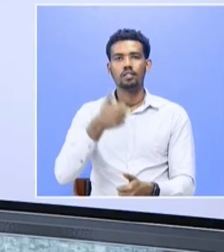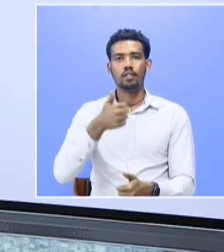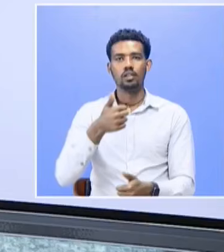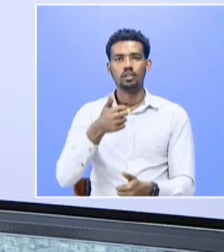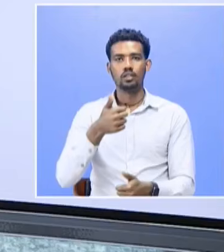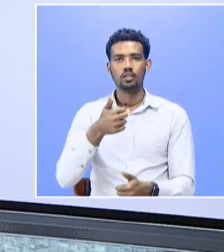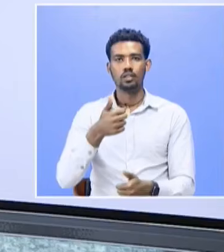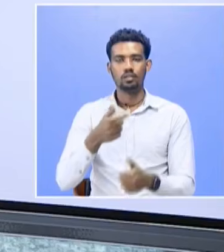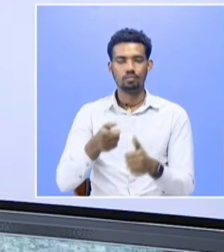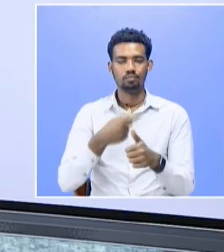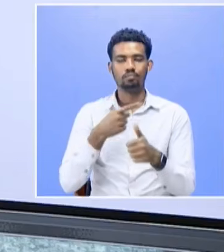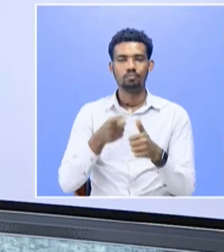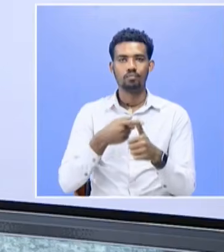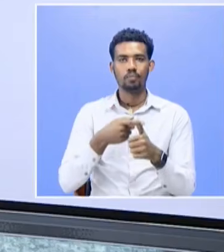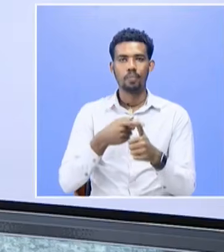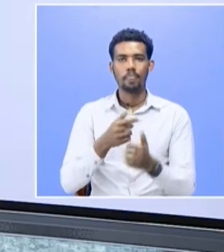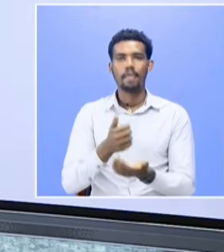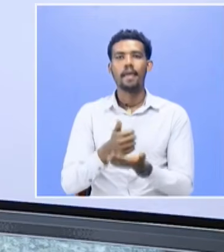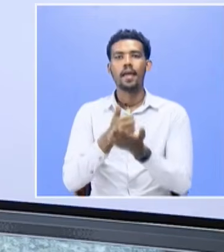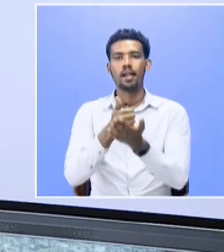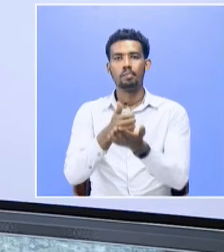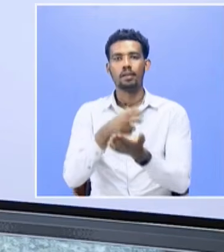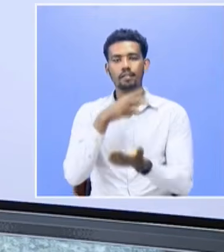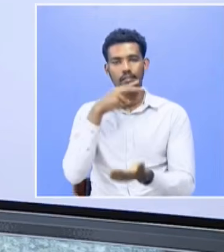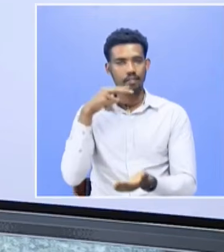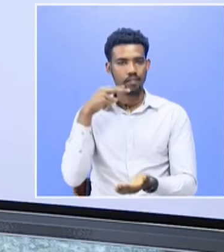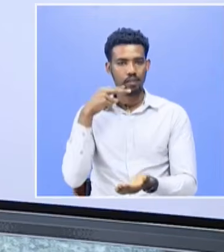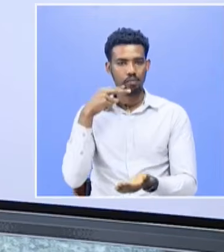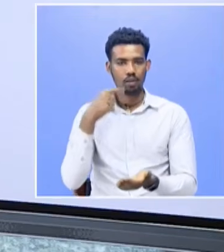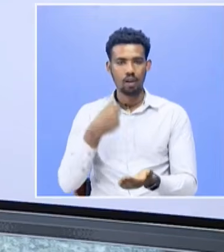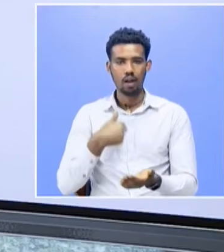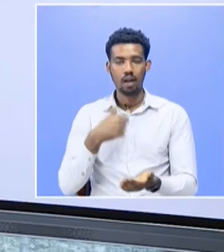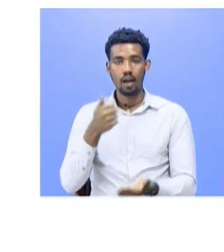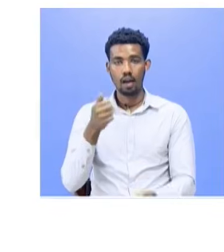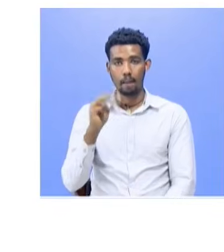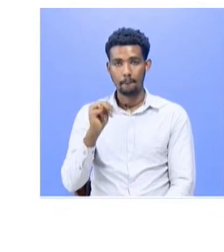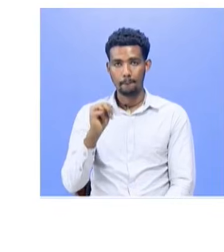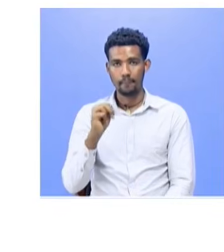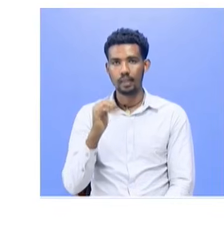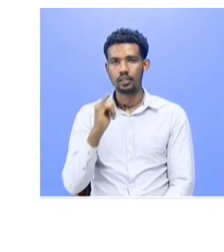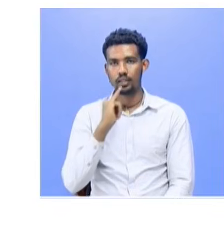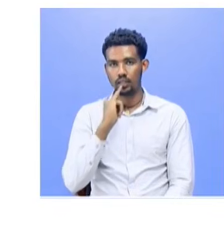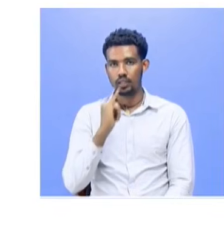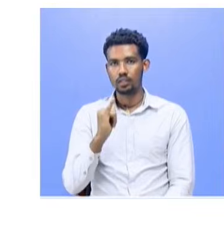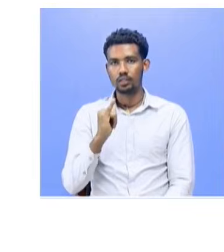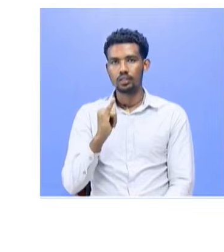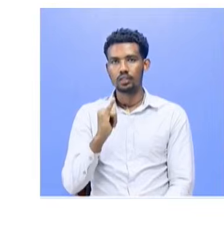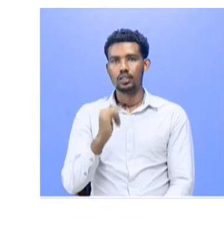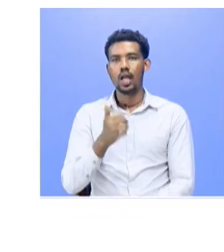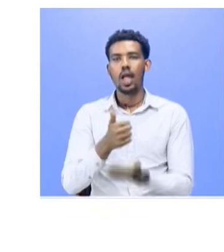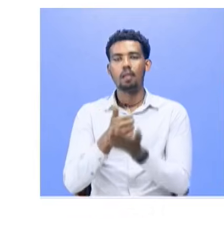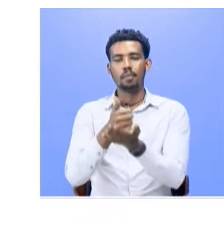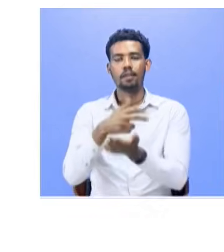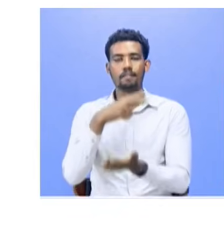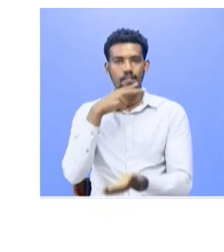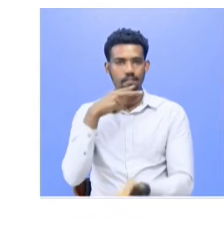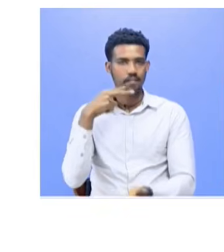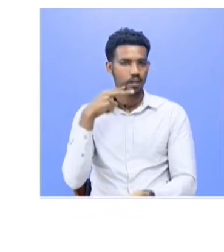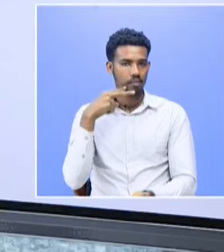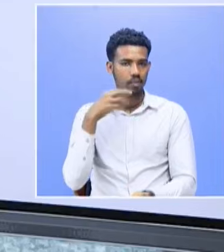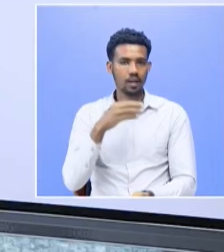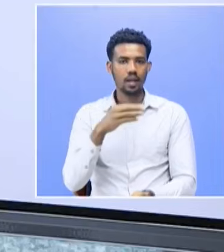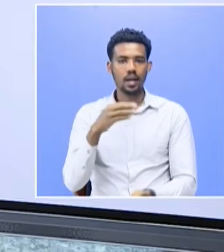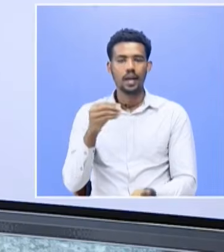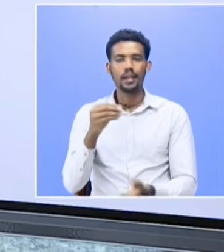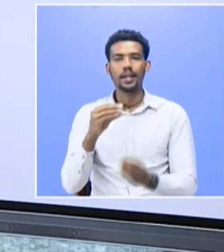I am teaching English. Here is the main verb.